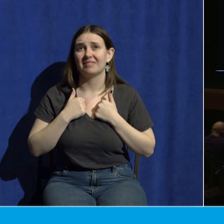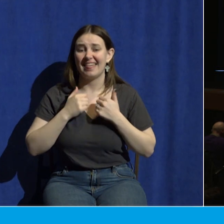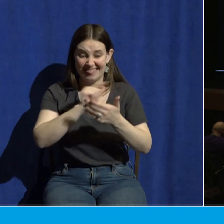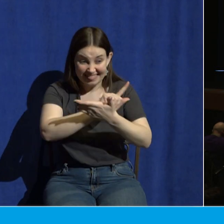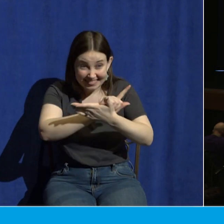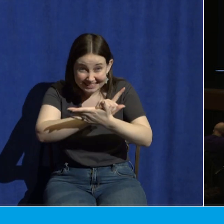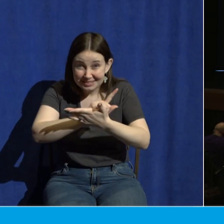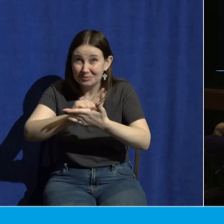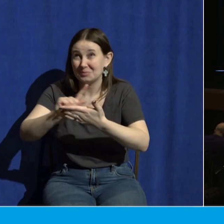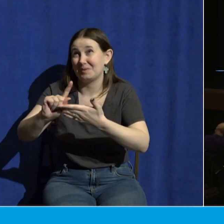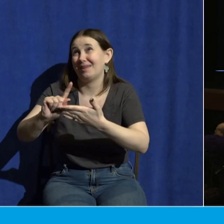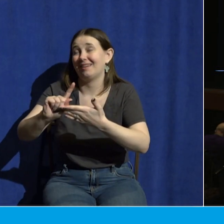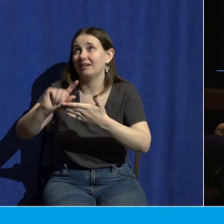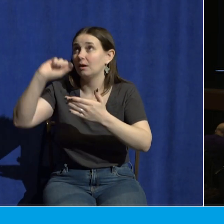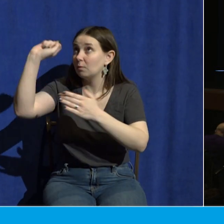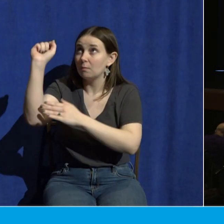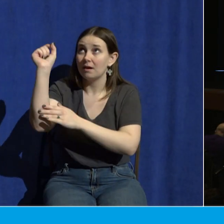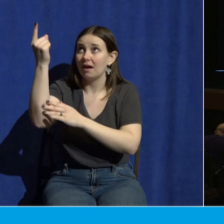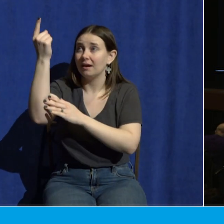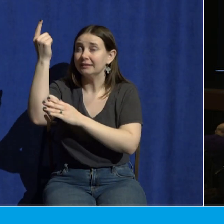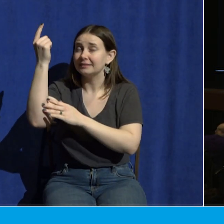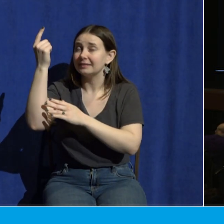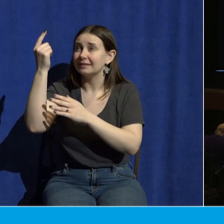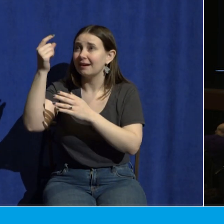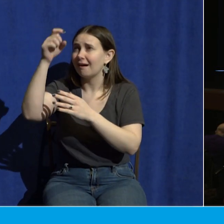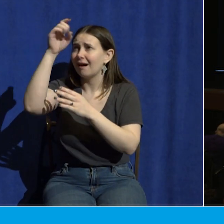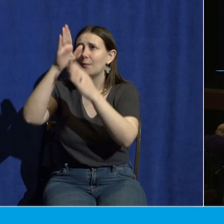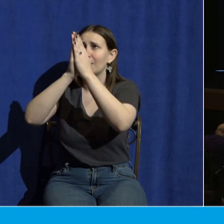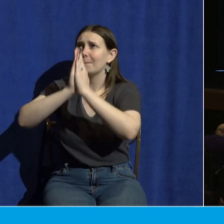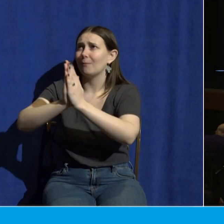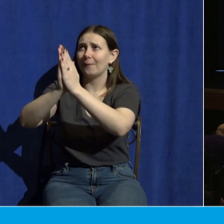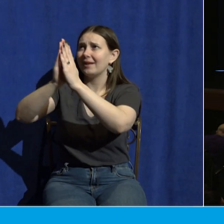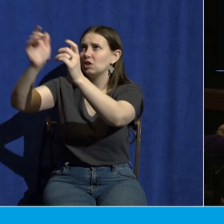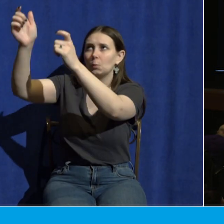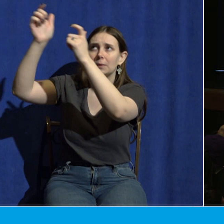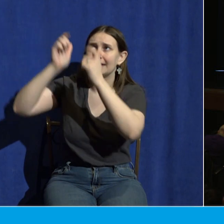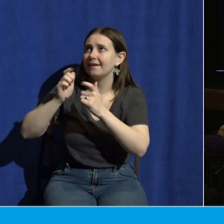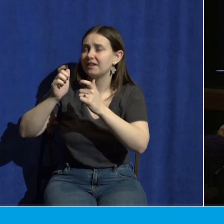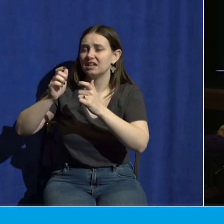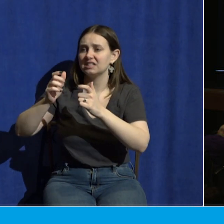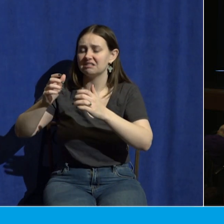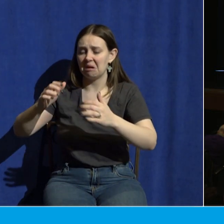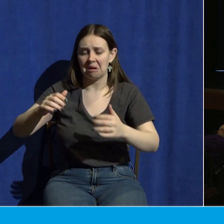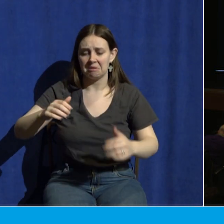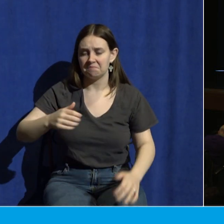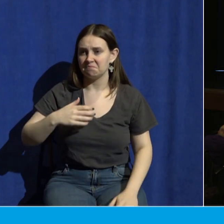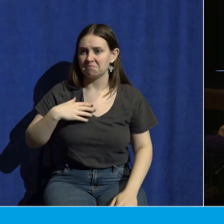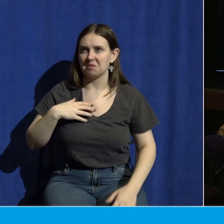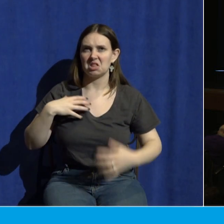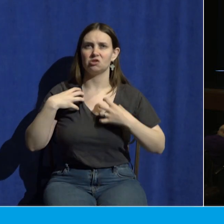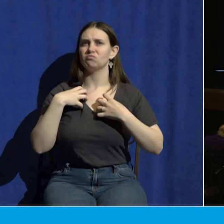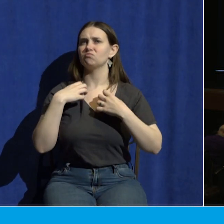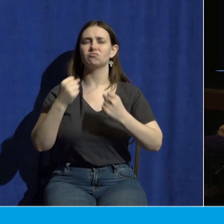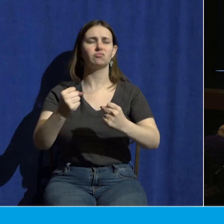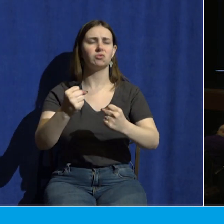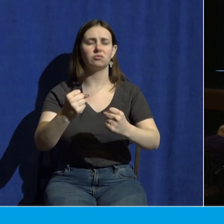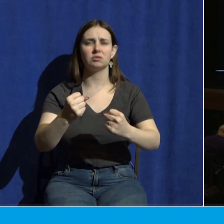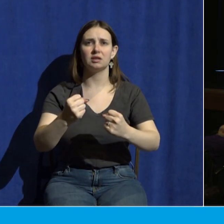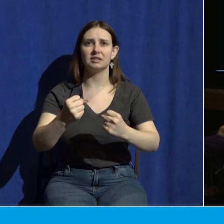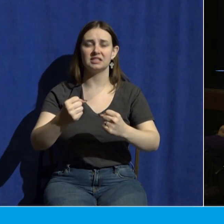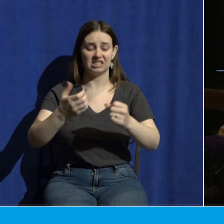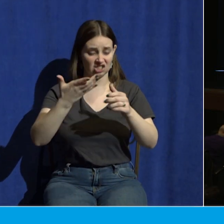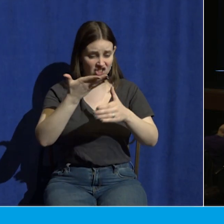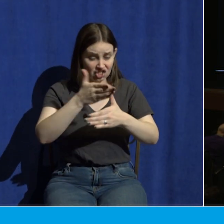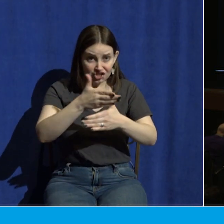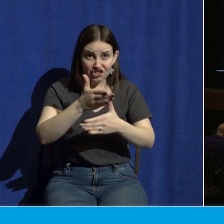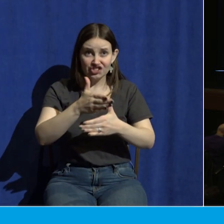God, we pray that you would give us boldness by your Spirit in us to